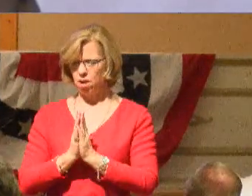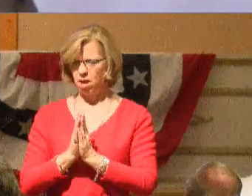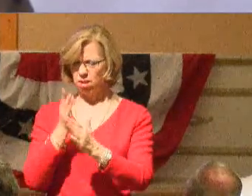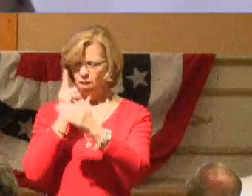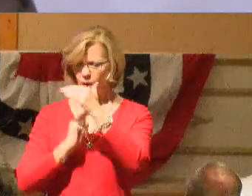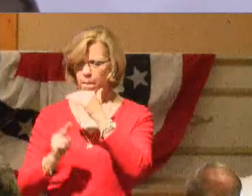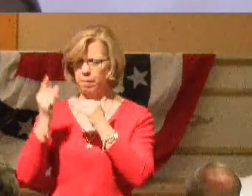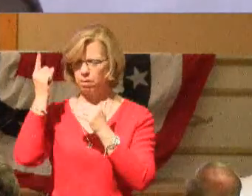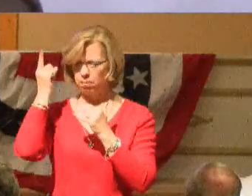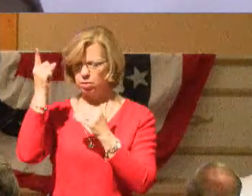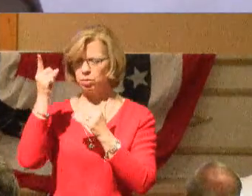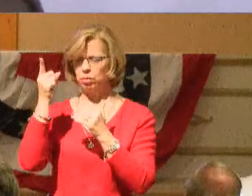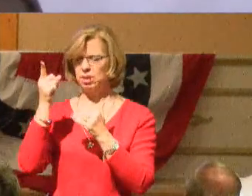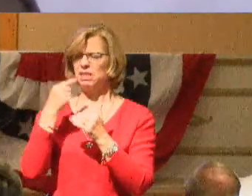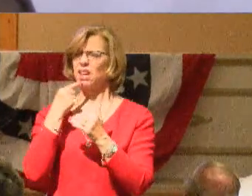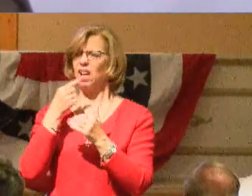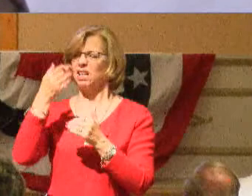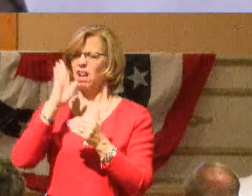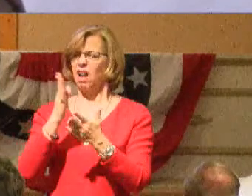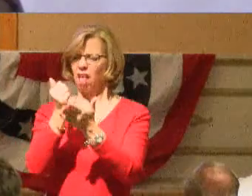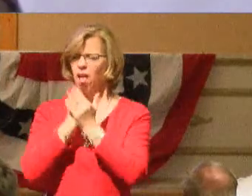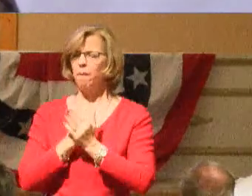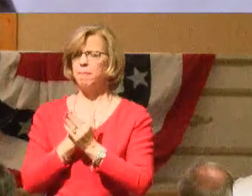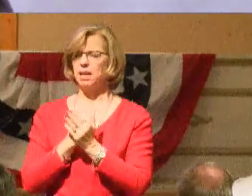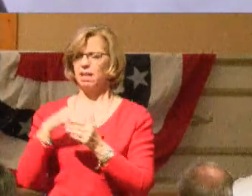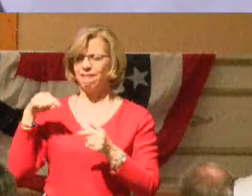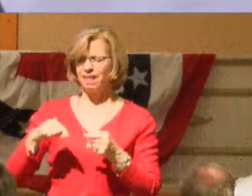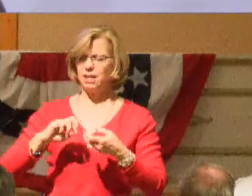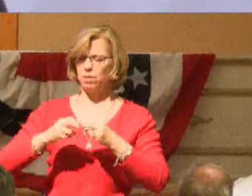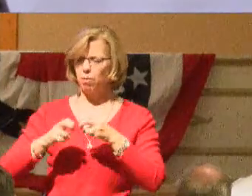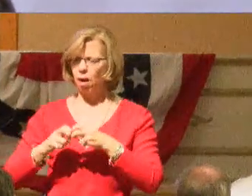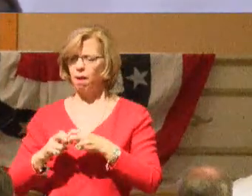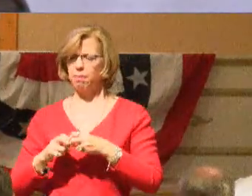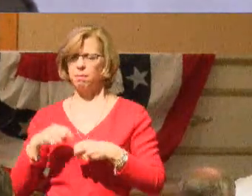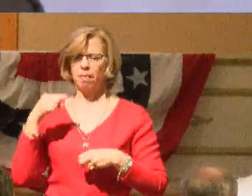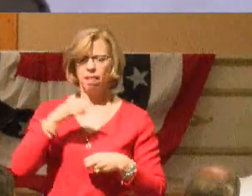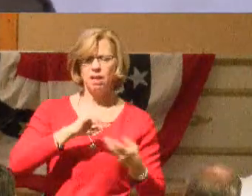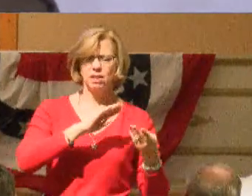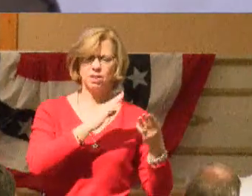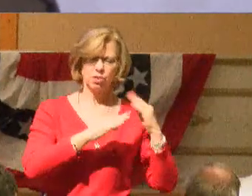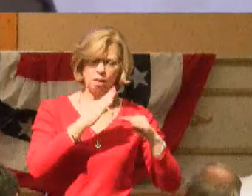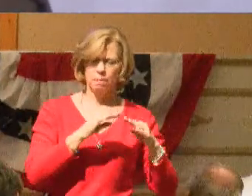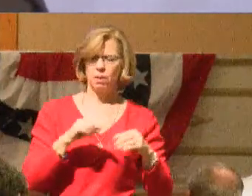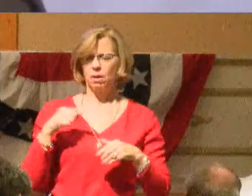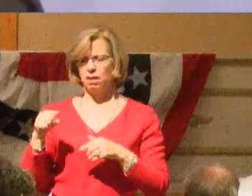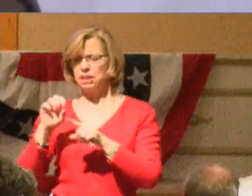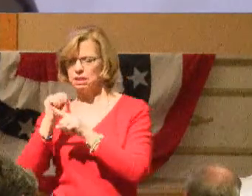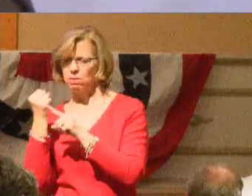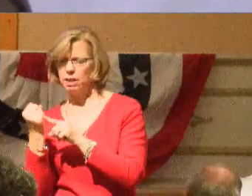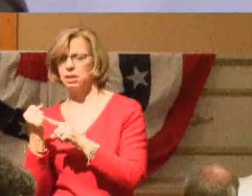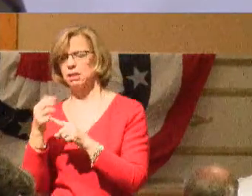before you and say, God, help me in this problem. Help me in that problem. Help me in the situations in life.